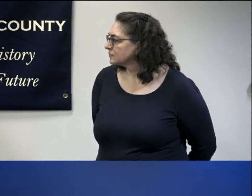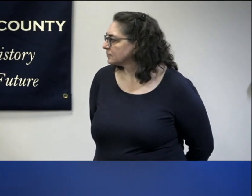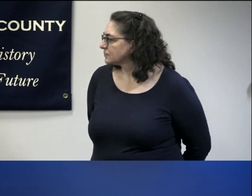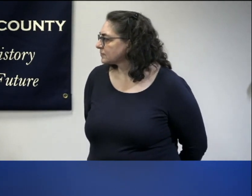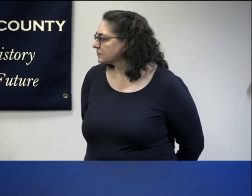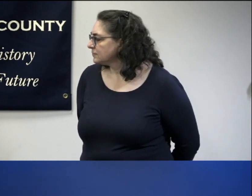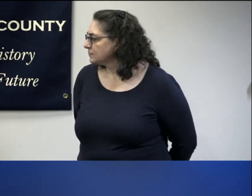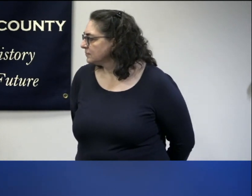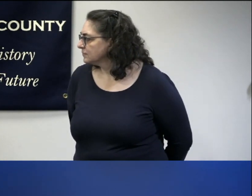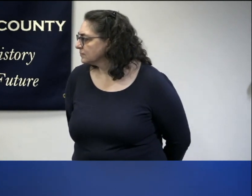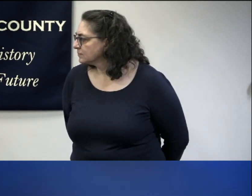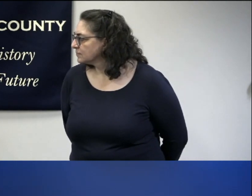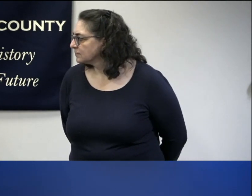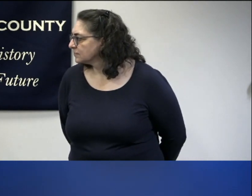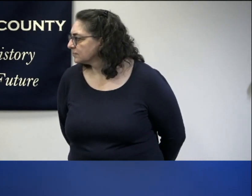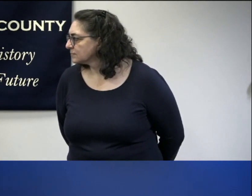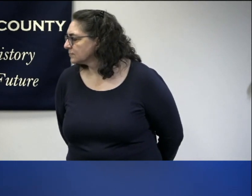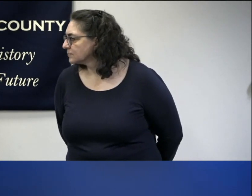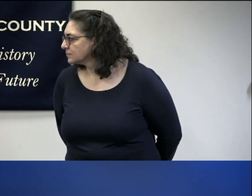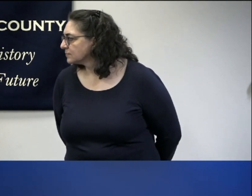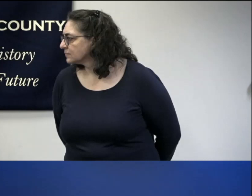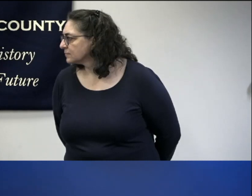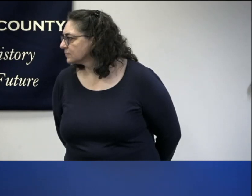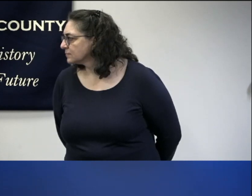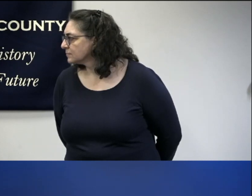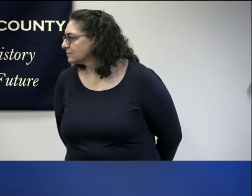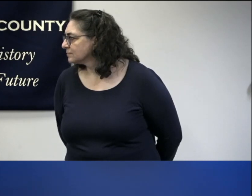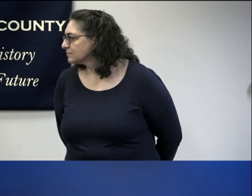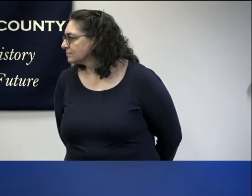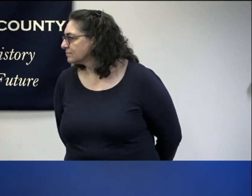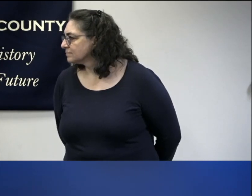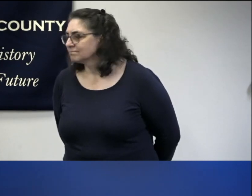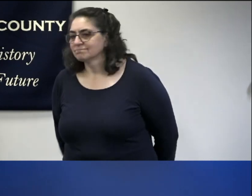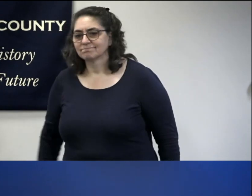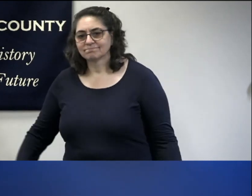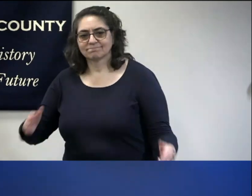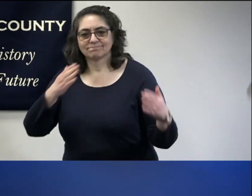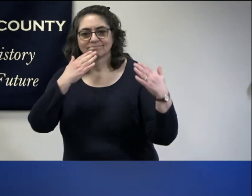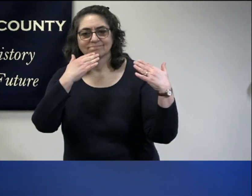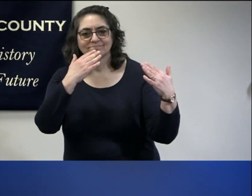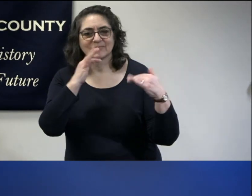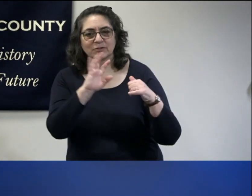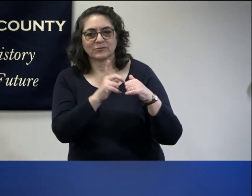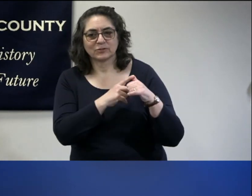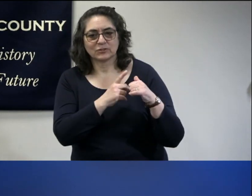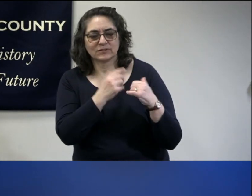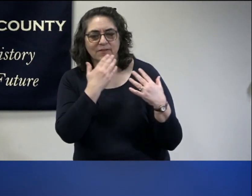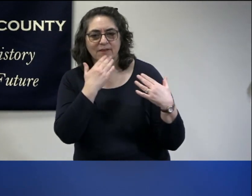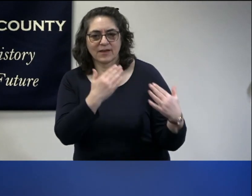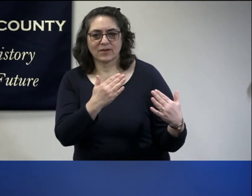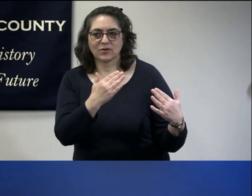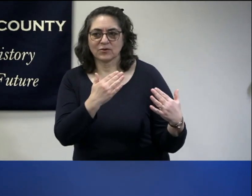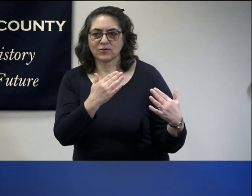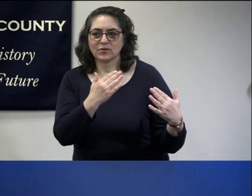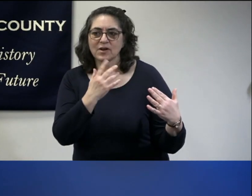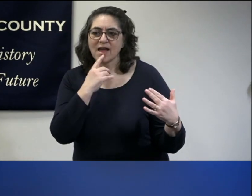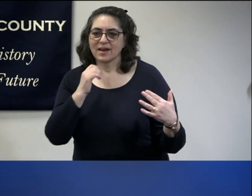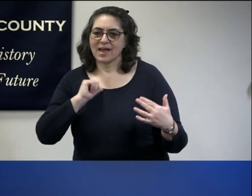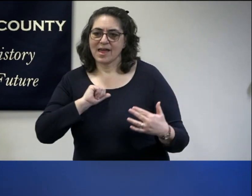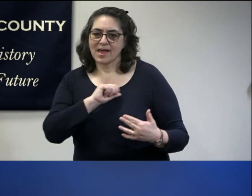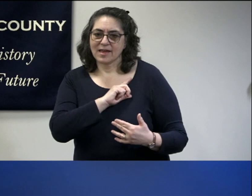Teaching voice. All right. Okay, thank you. So first, thank you and the administration